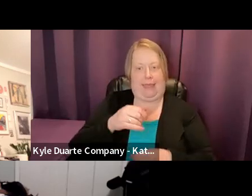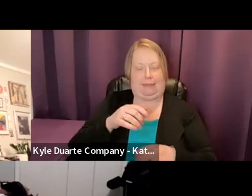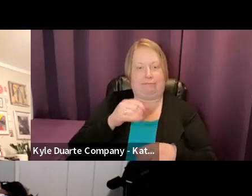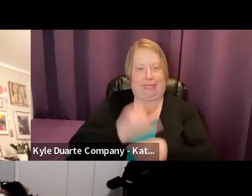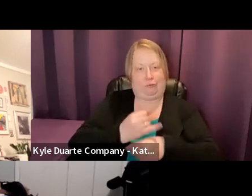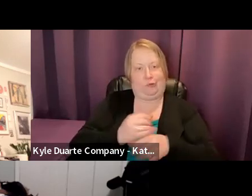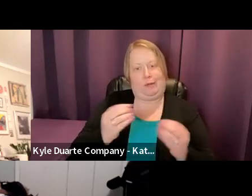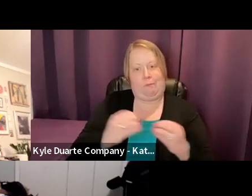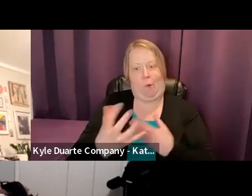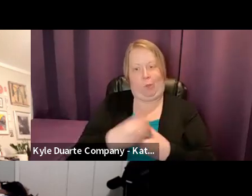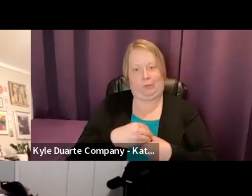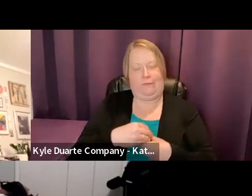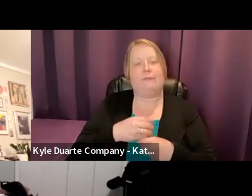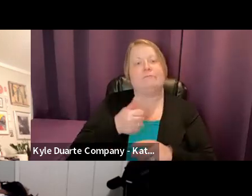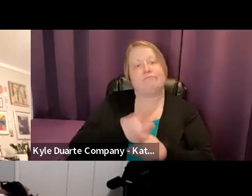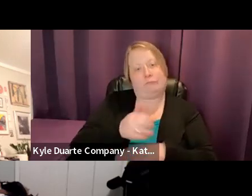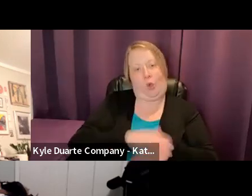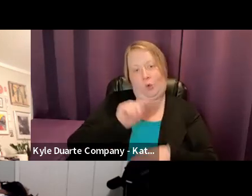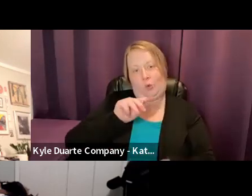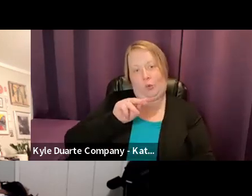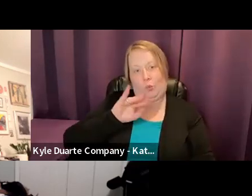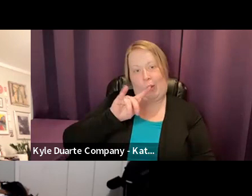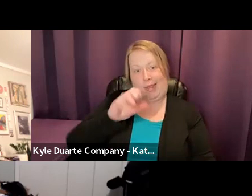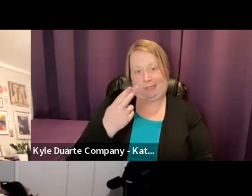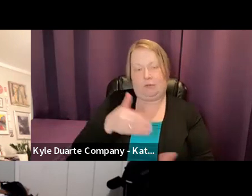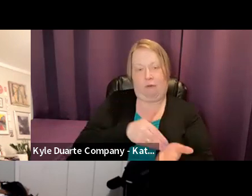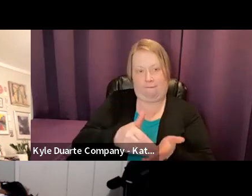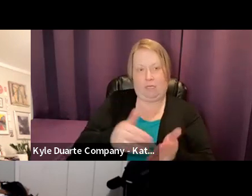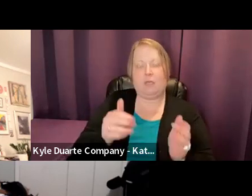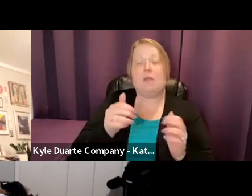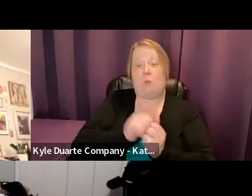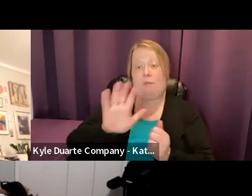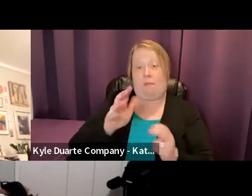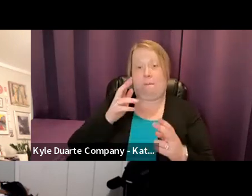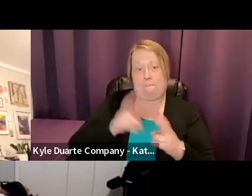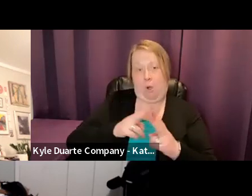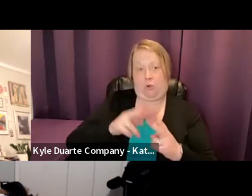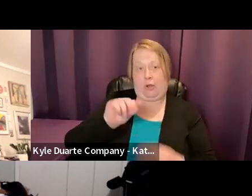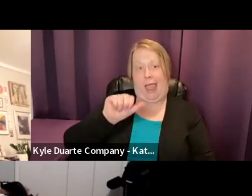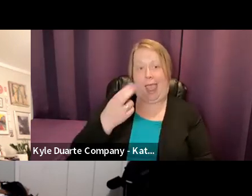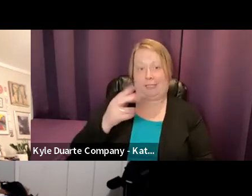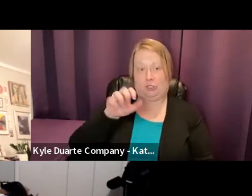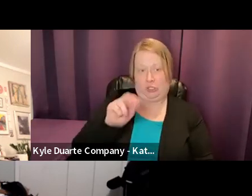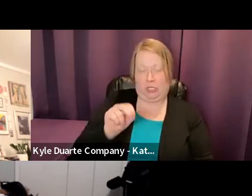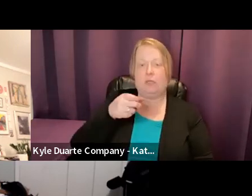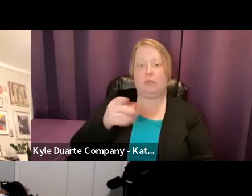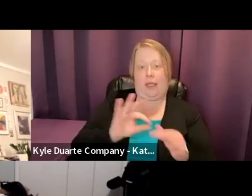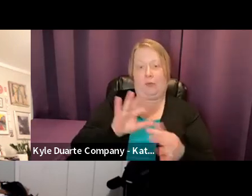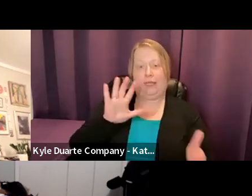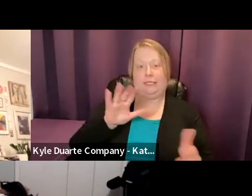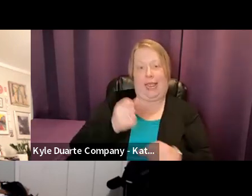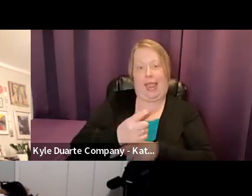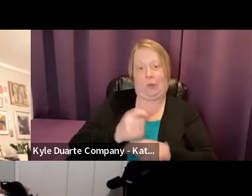and access. With their partner, Ashton, they release an annual study into disability on